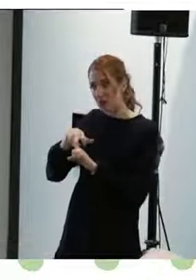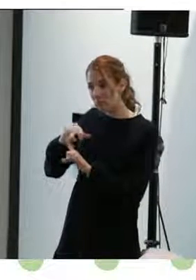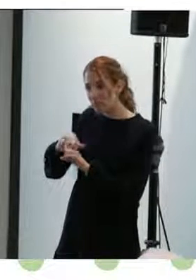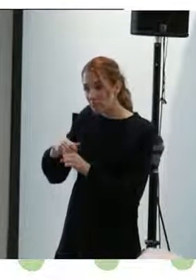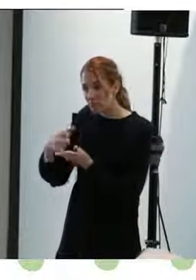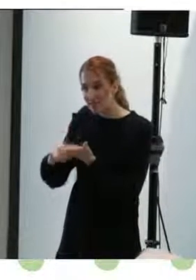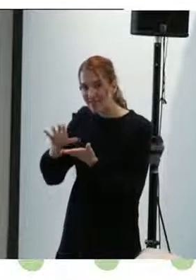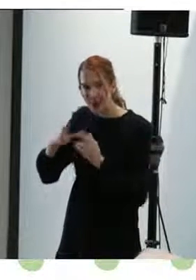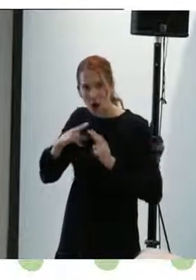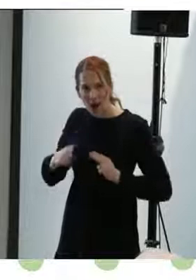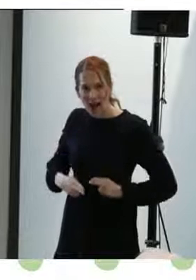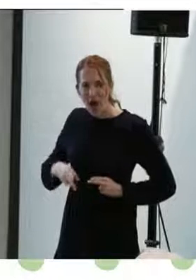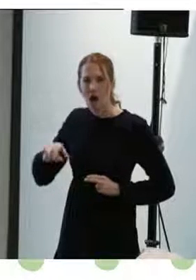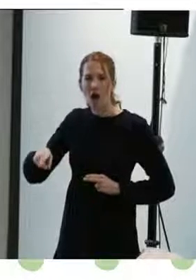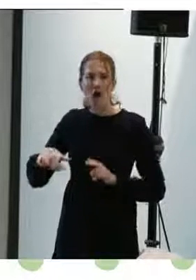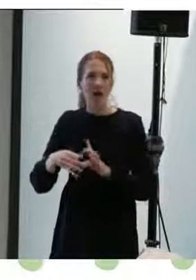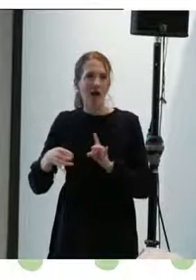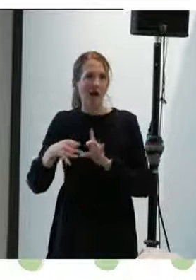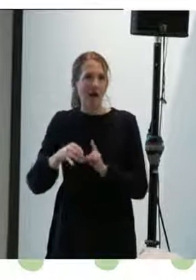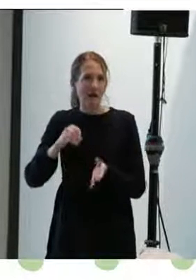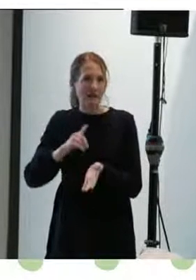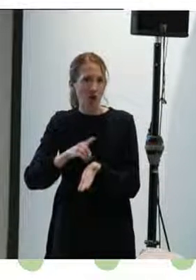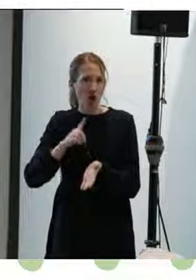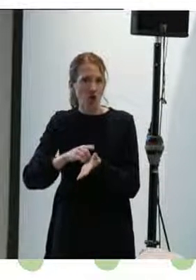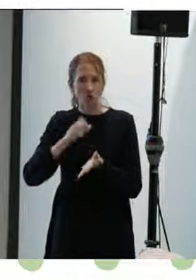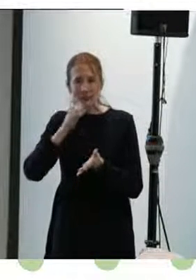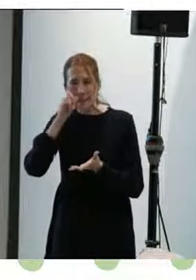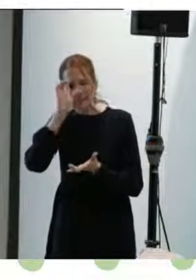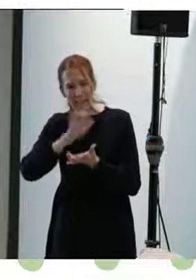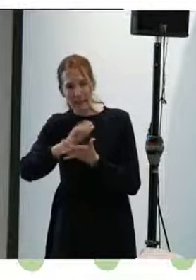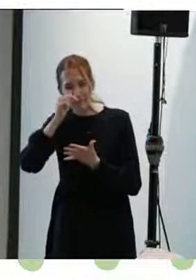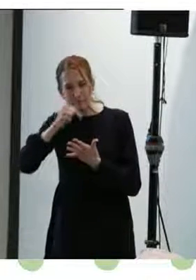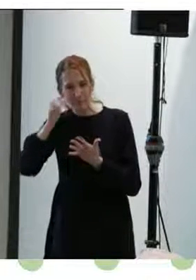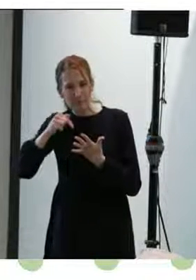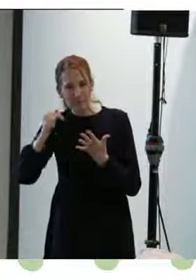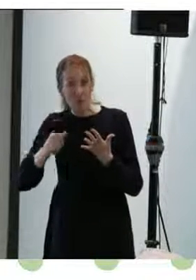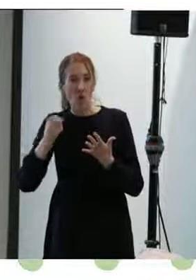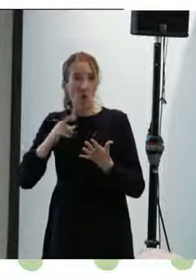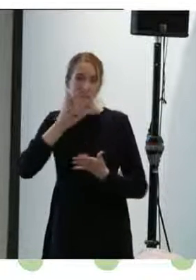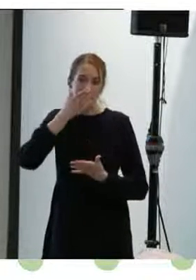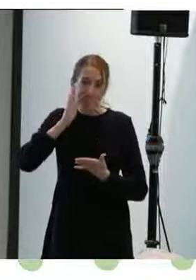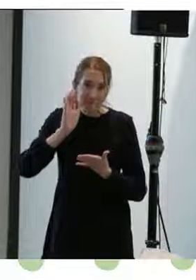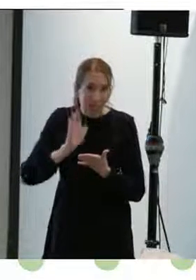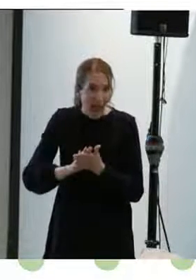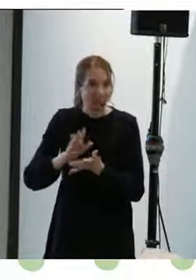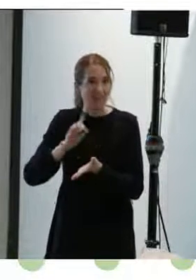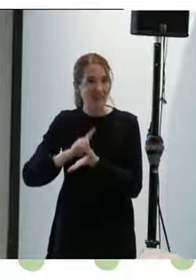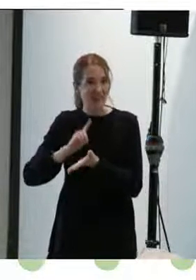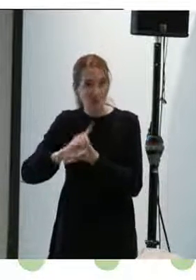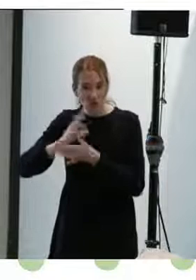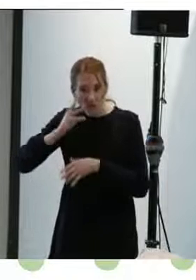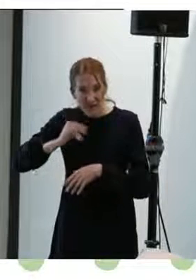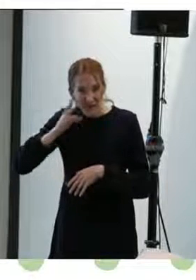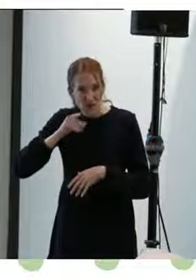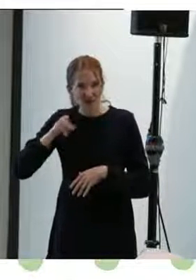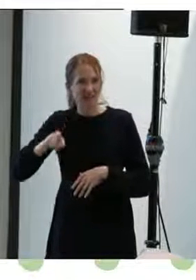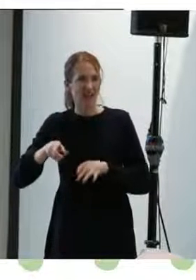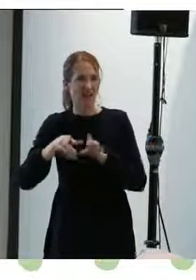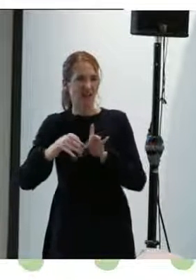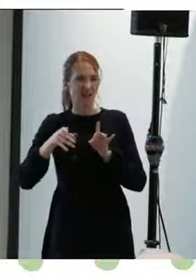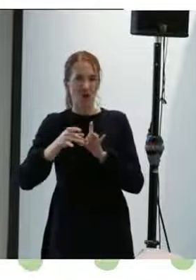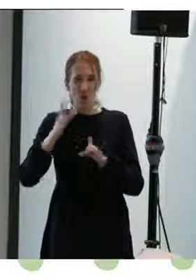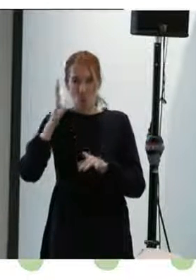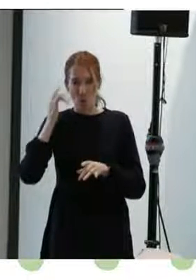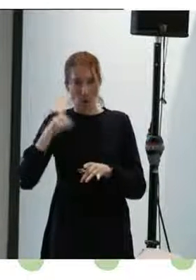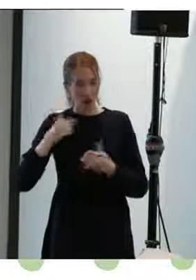believe them or they received poor health care and they couldn't do anything about it, they would kind of connect that to like, why would I get a vaccine? Or